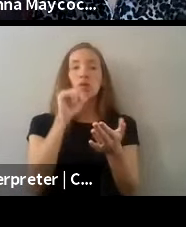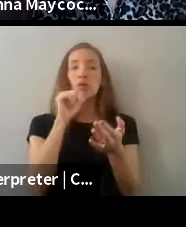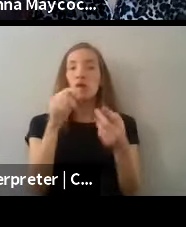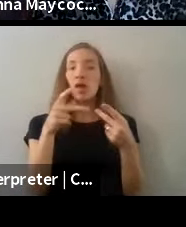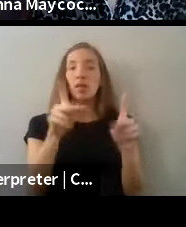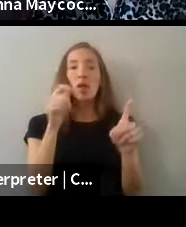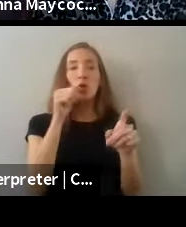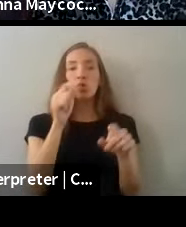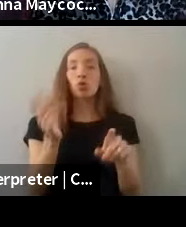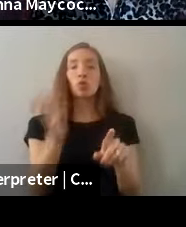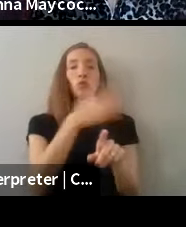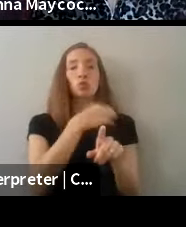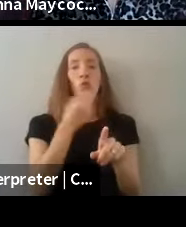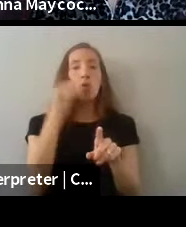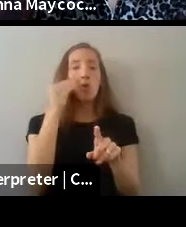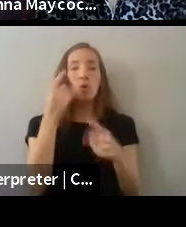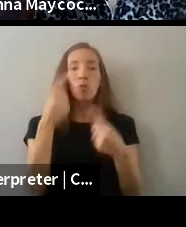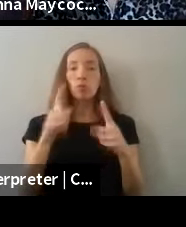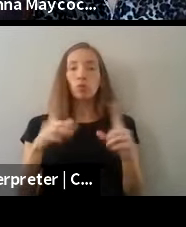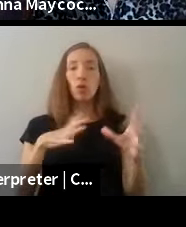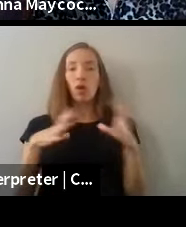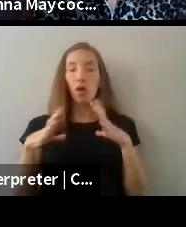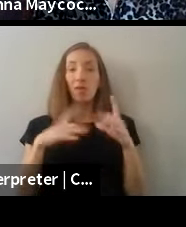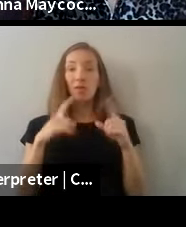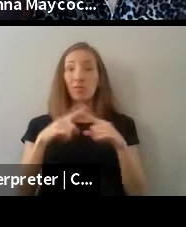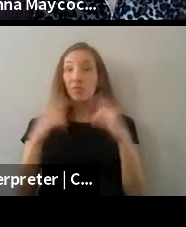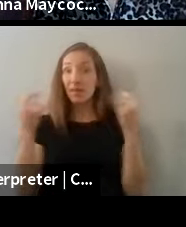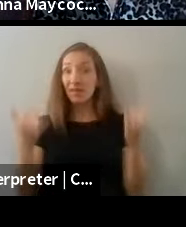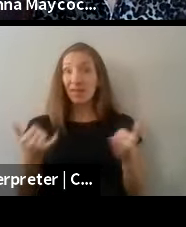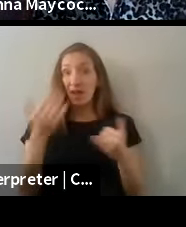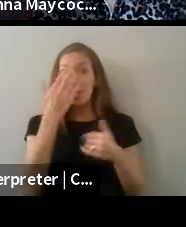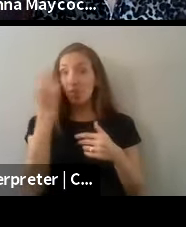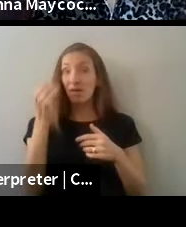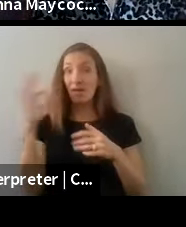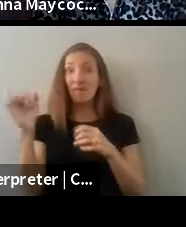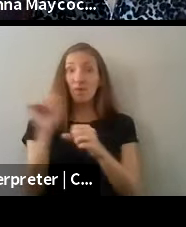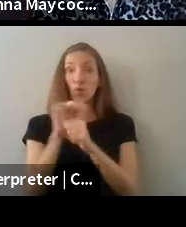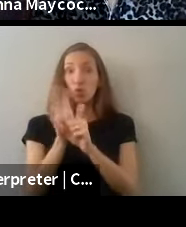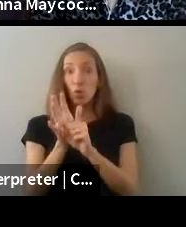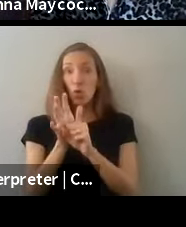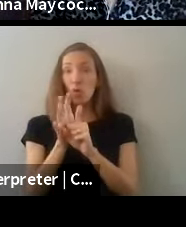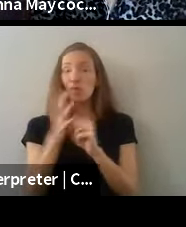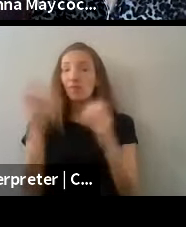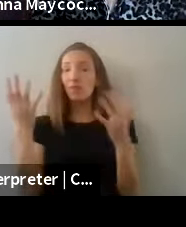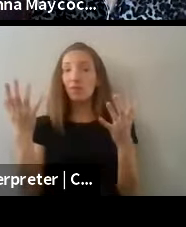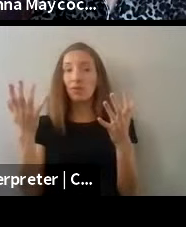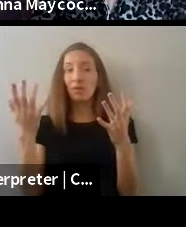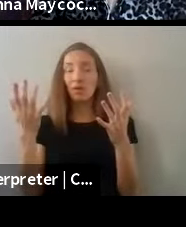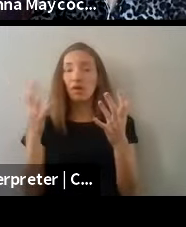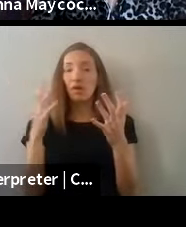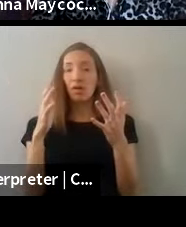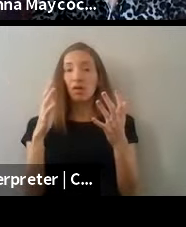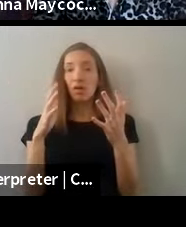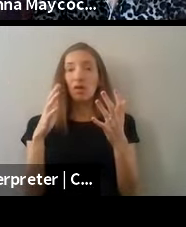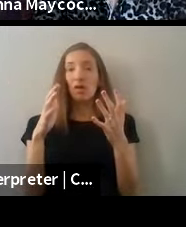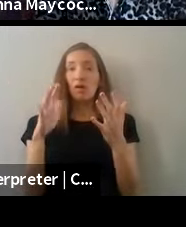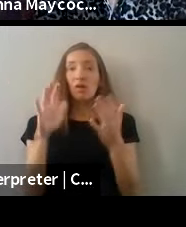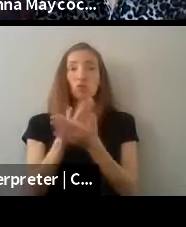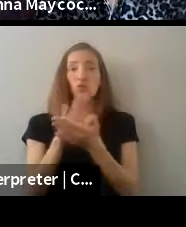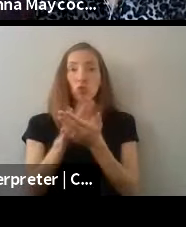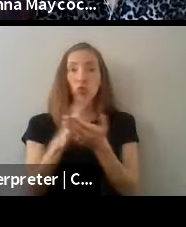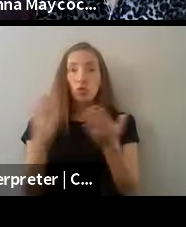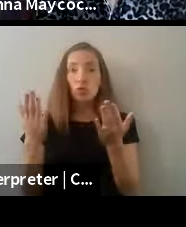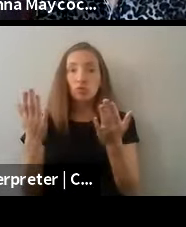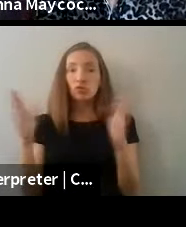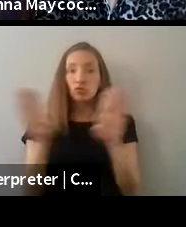was intervention on FGM. Now, because of COVID, the schools were shut, shelters were shut, the girls were